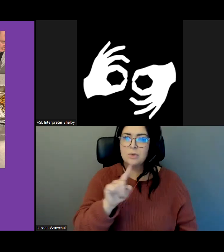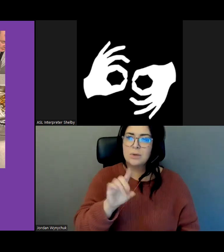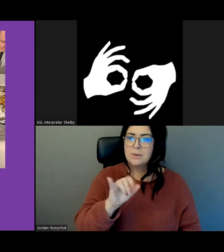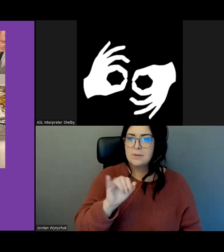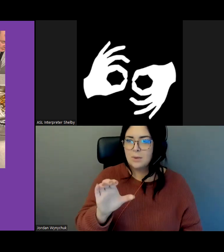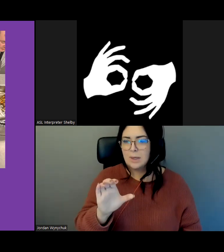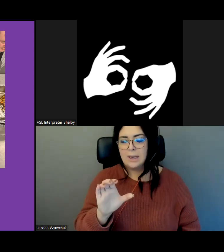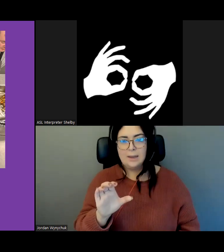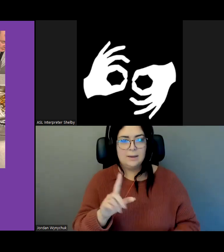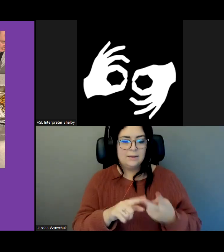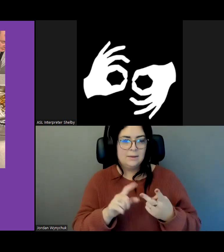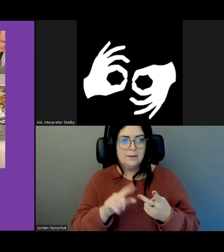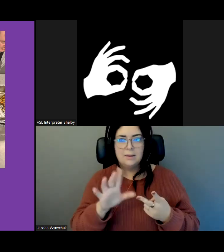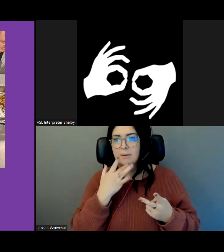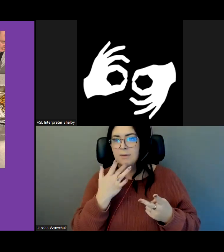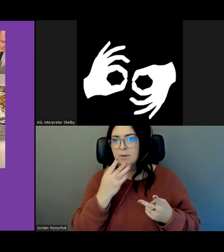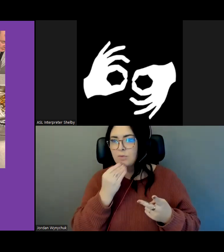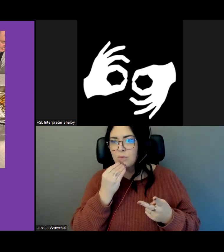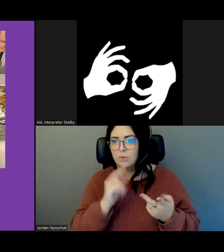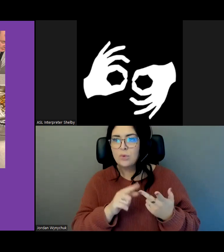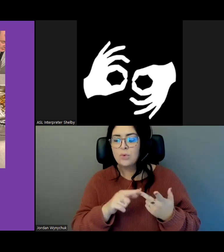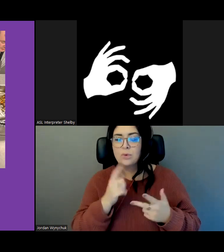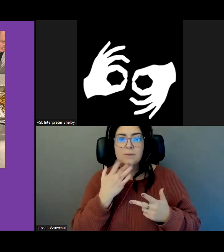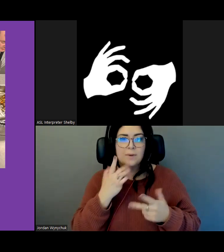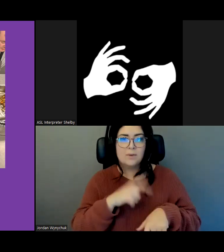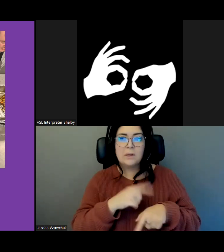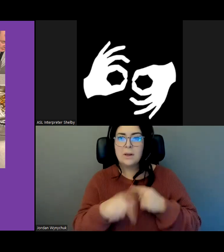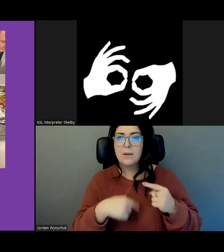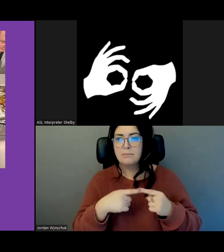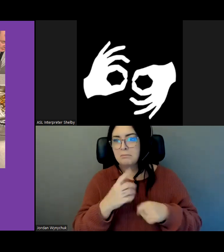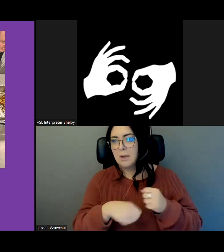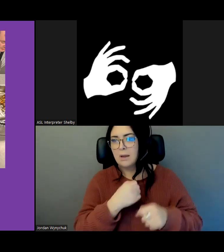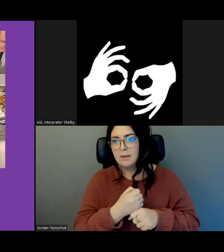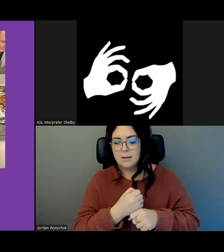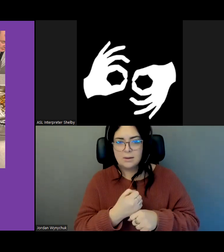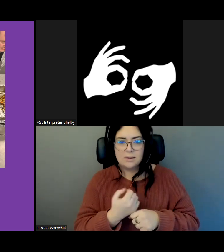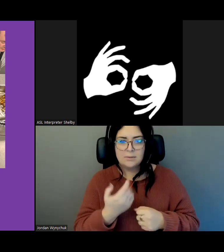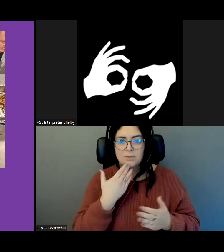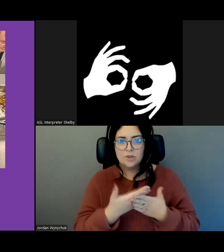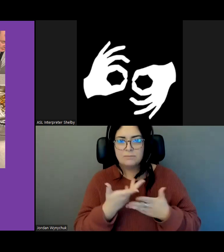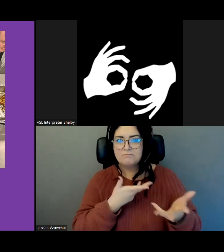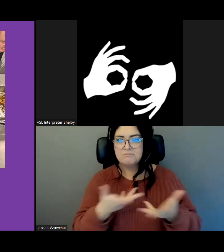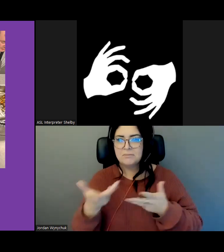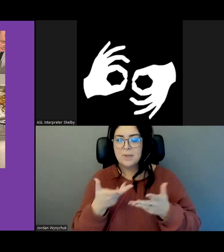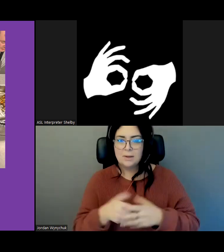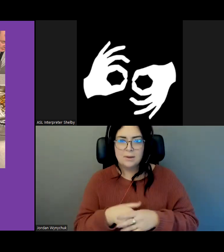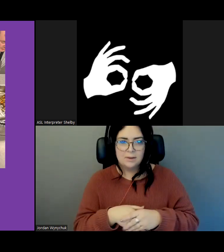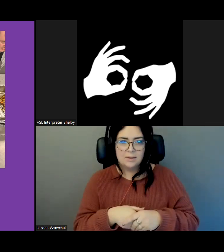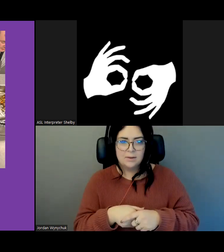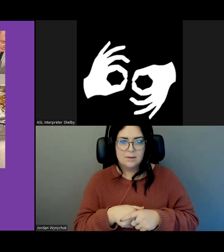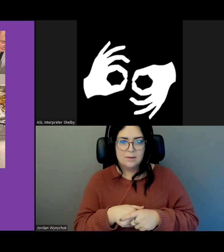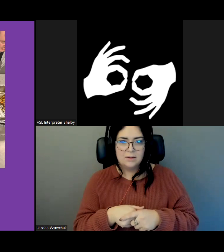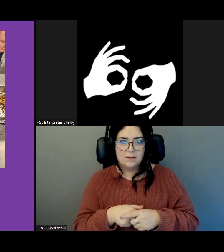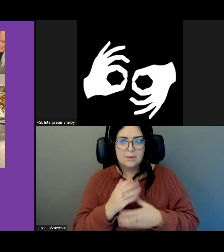favorite foods, what's your favorite season, just to help foster connection amongst folks that